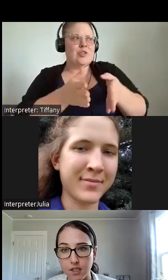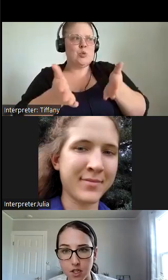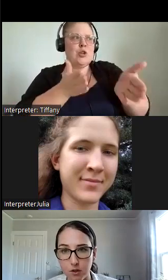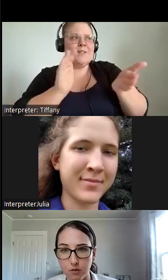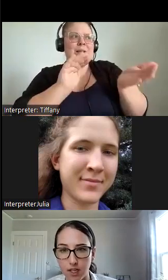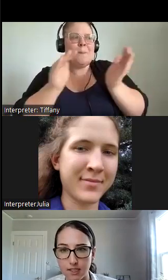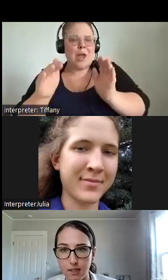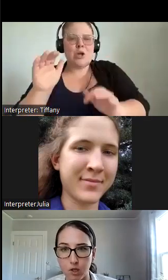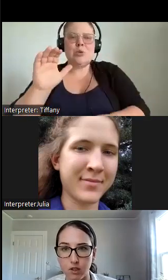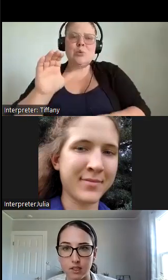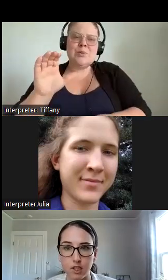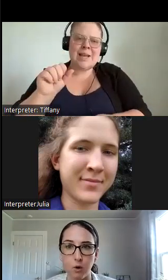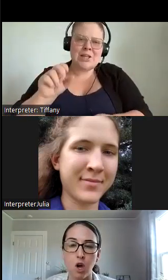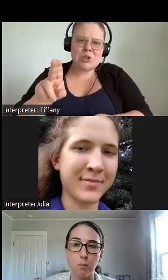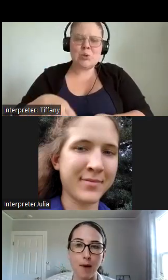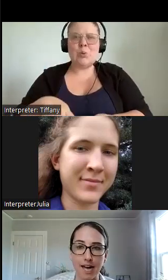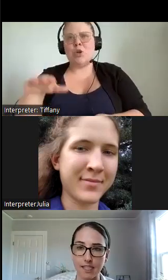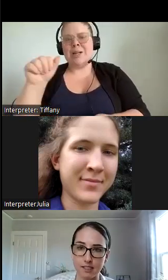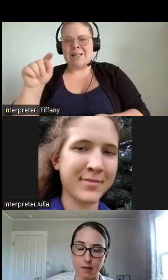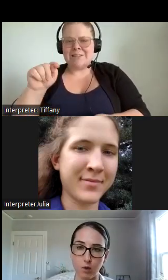or an ATU, for example. And so